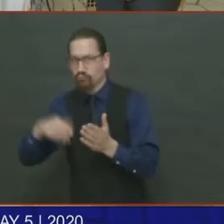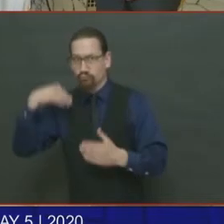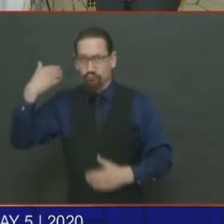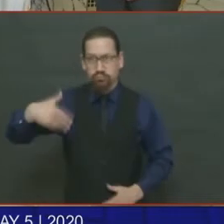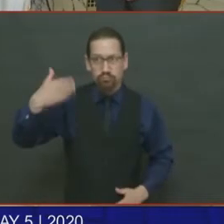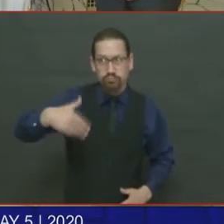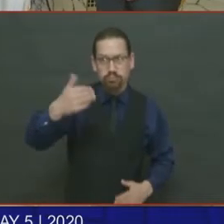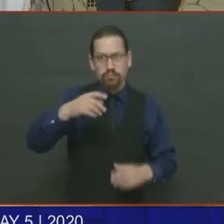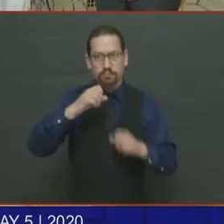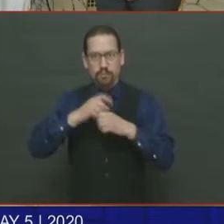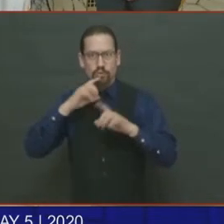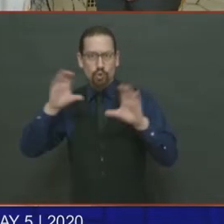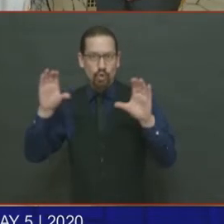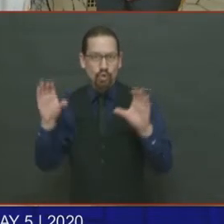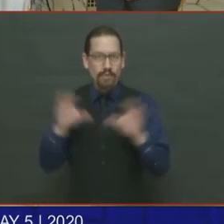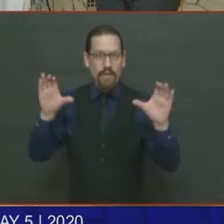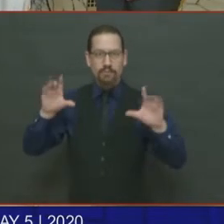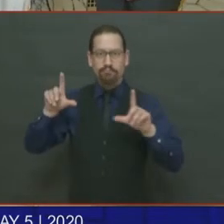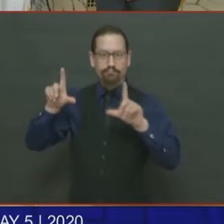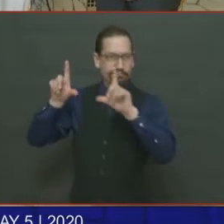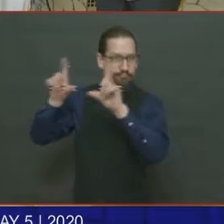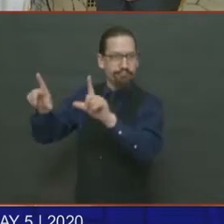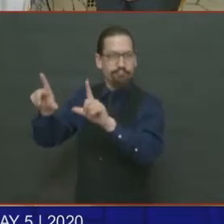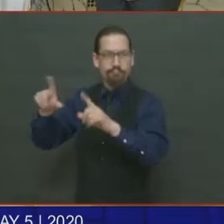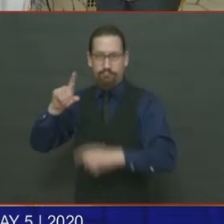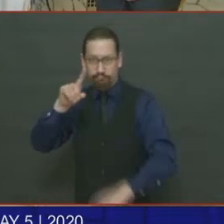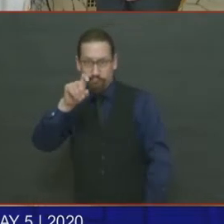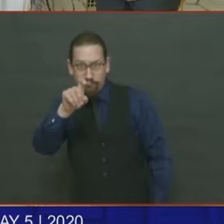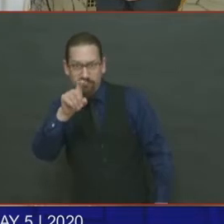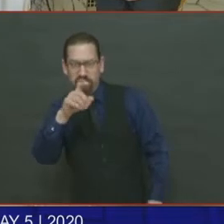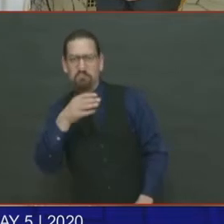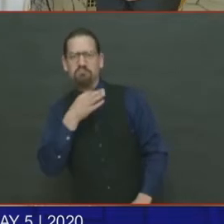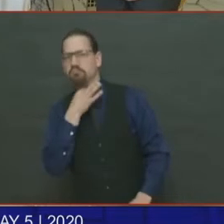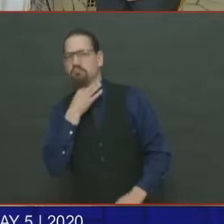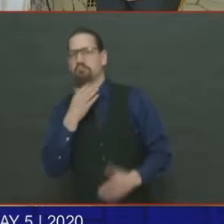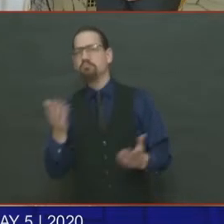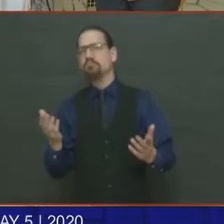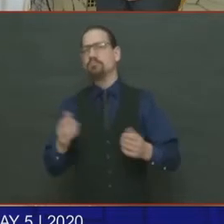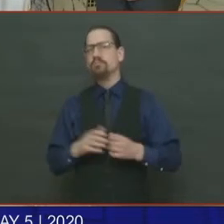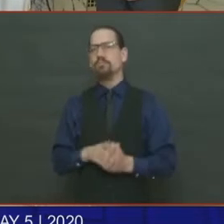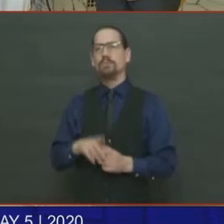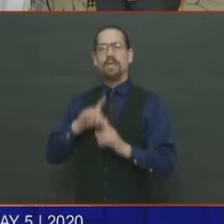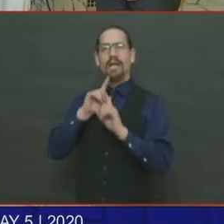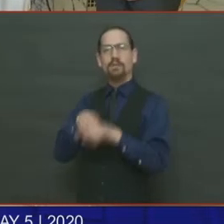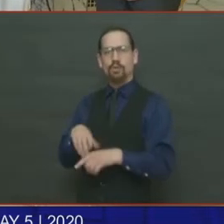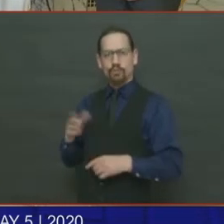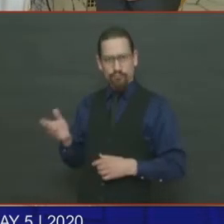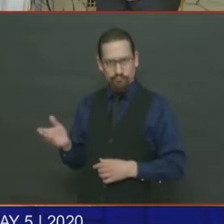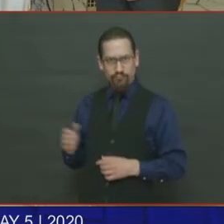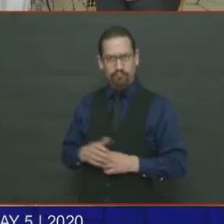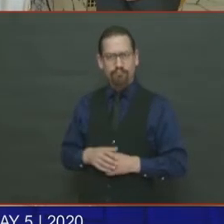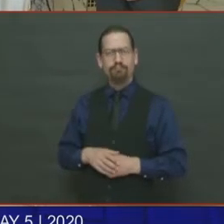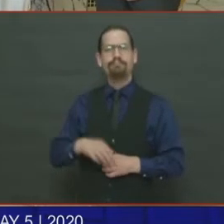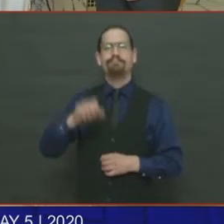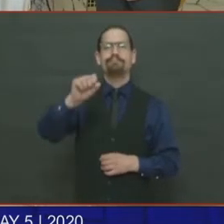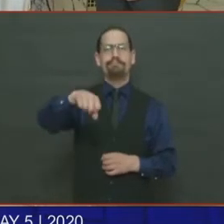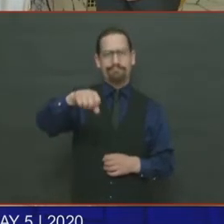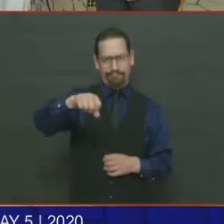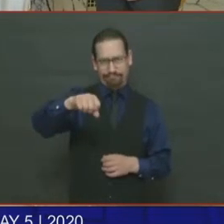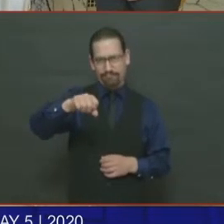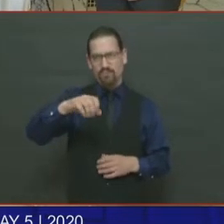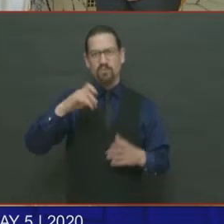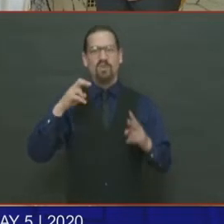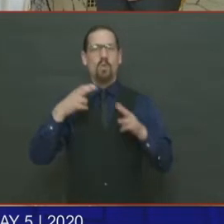new economy, there will be certain things that will be guidelines. And you started to see that yesterday.